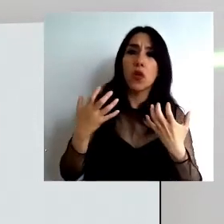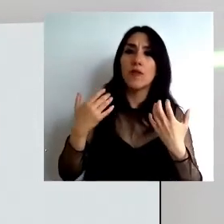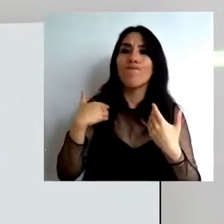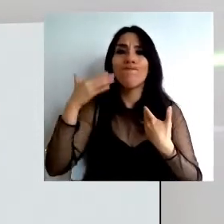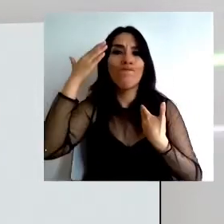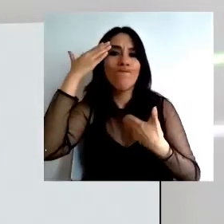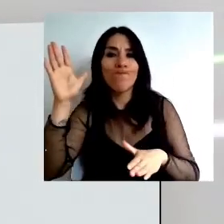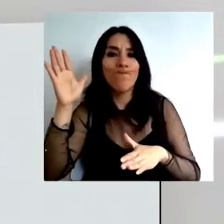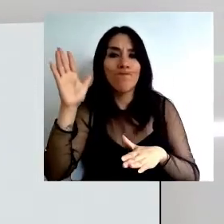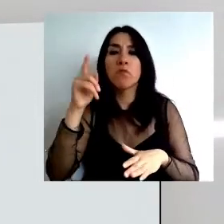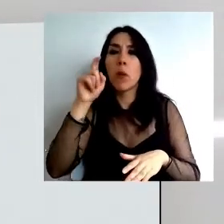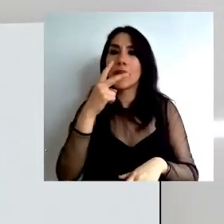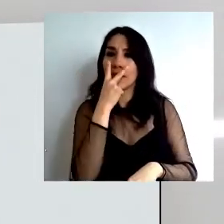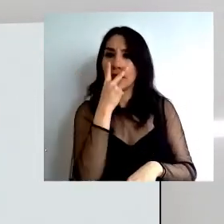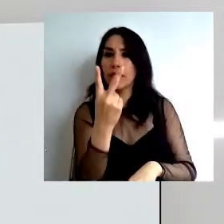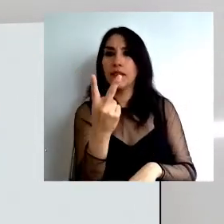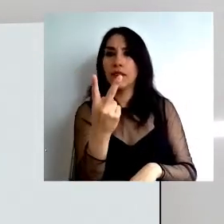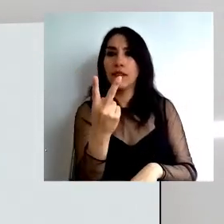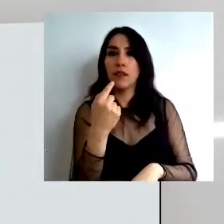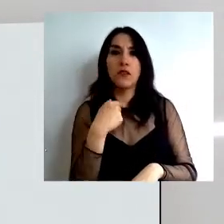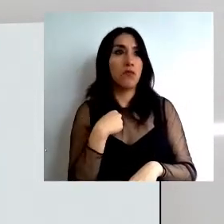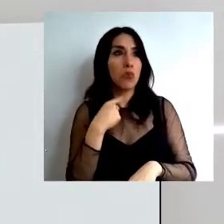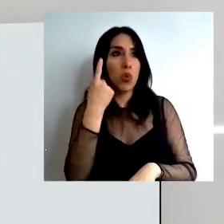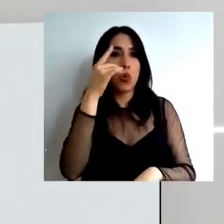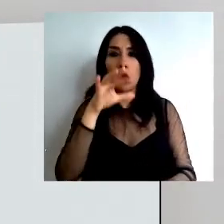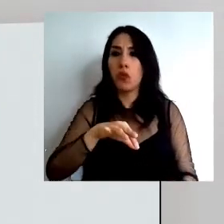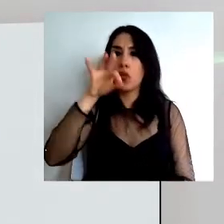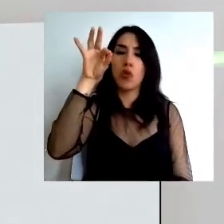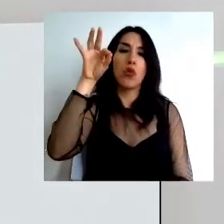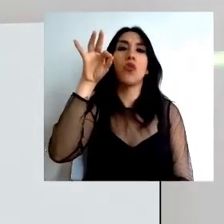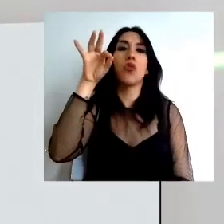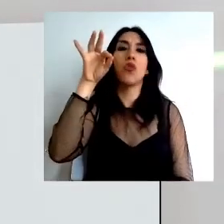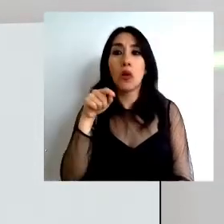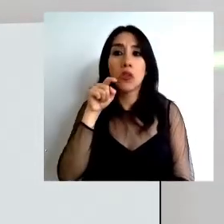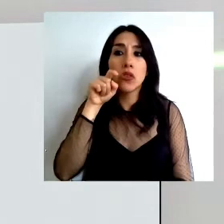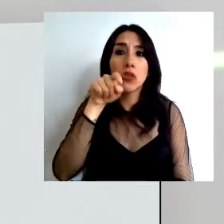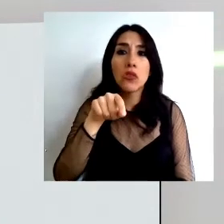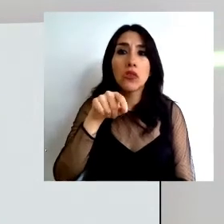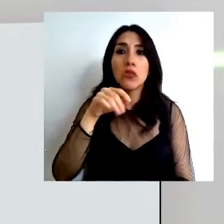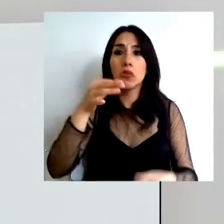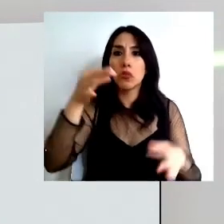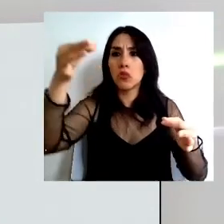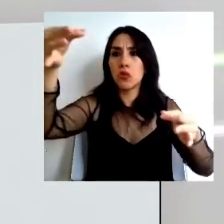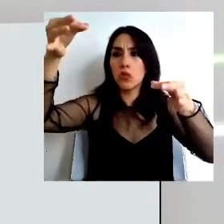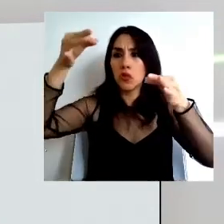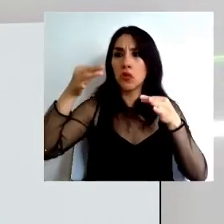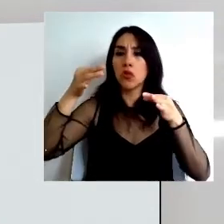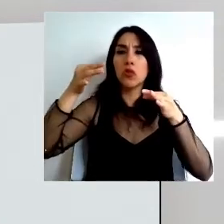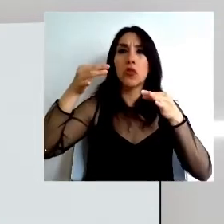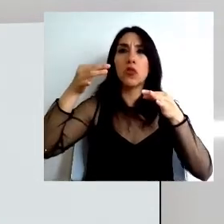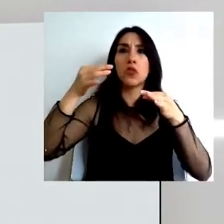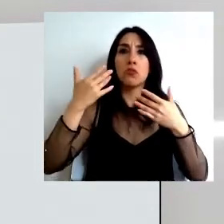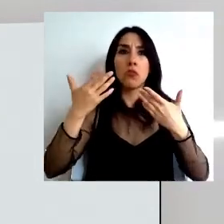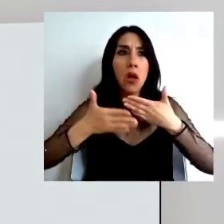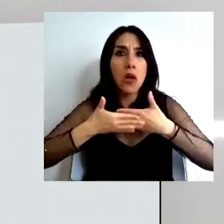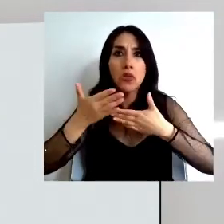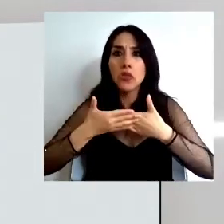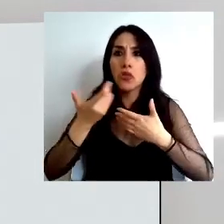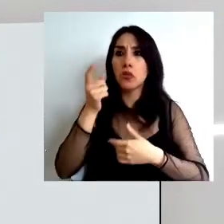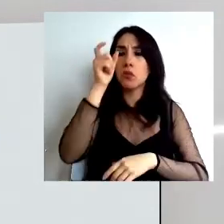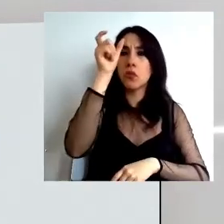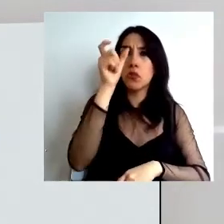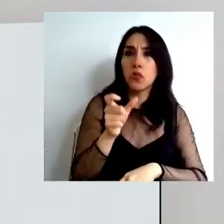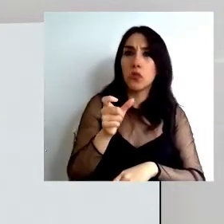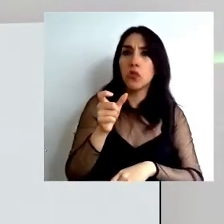texts for our clients. And this would be only a drop in the ocean because as